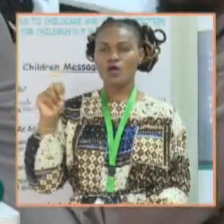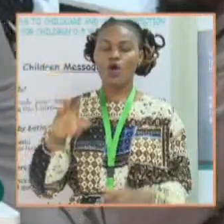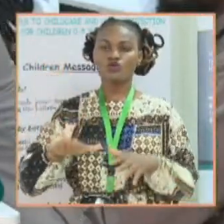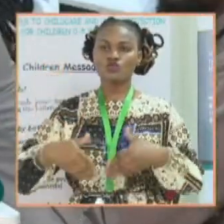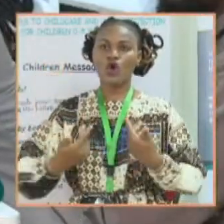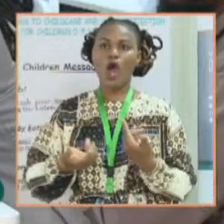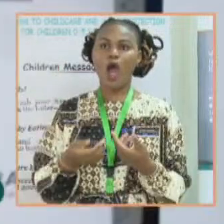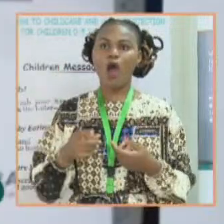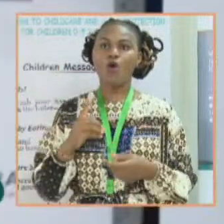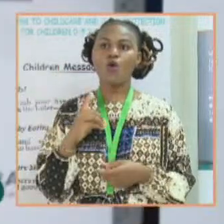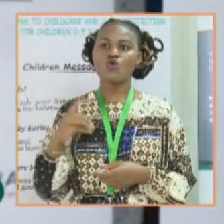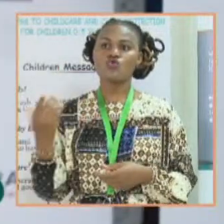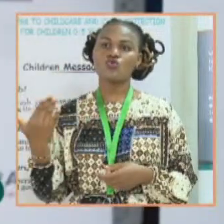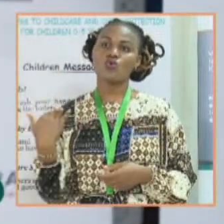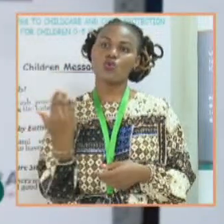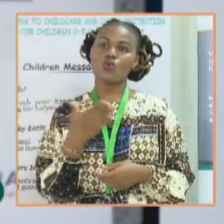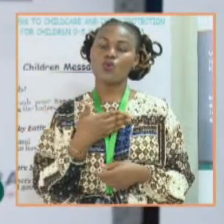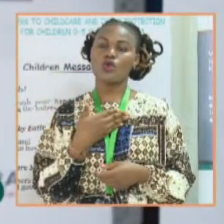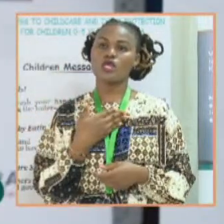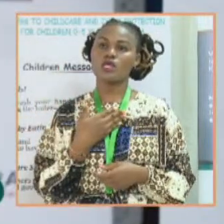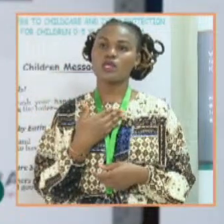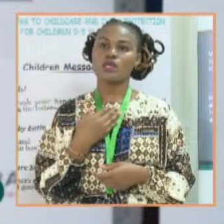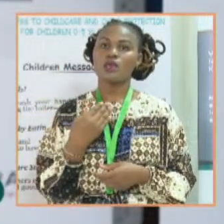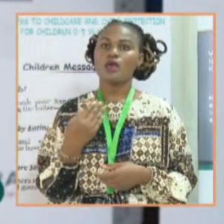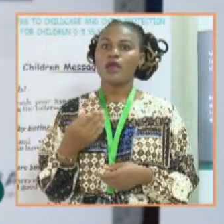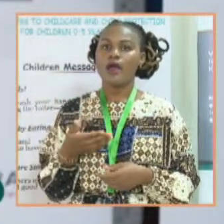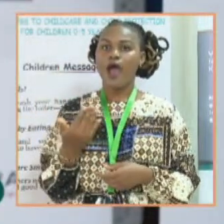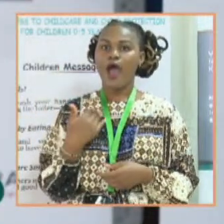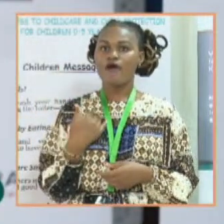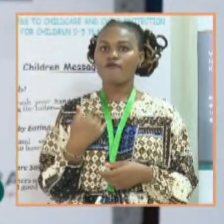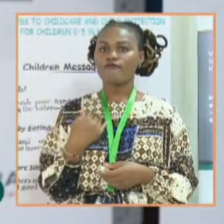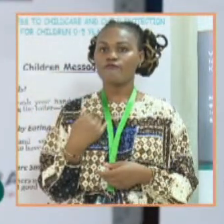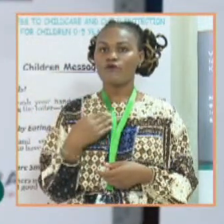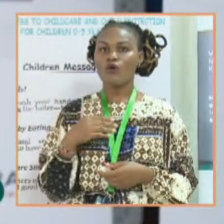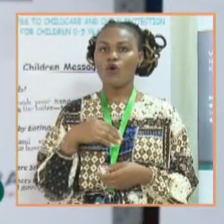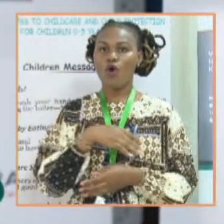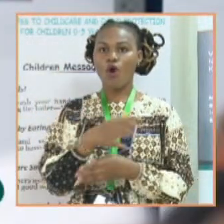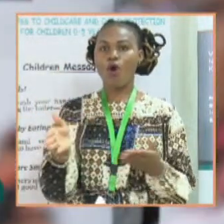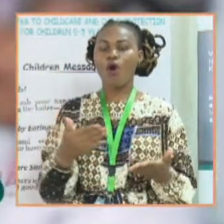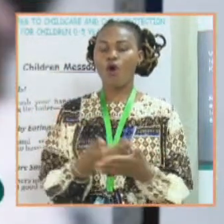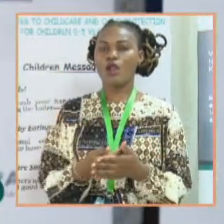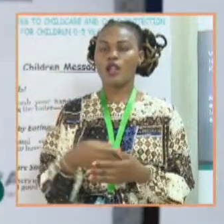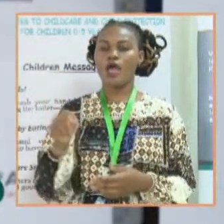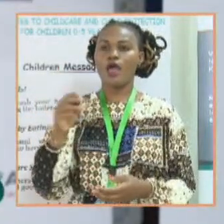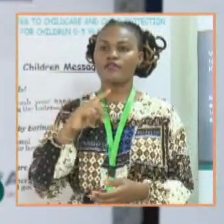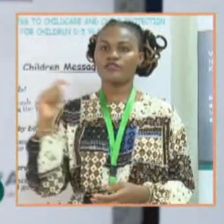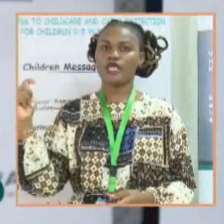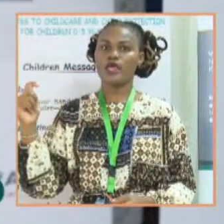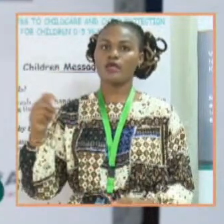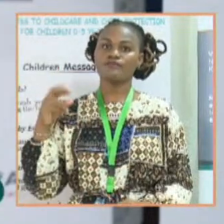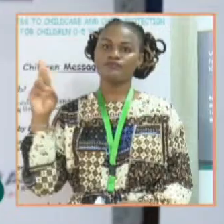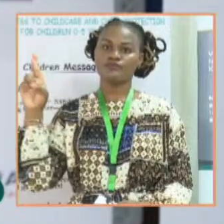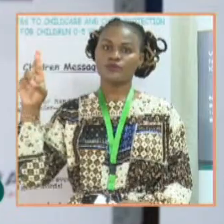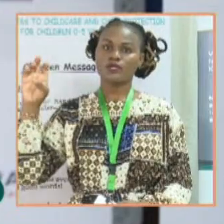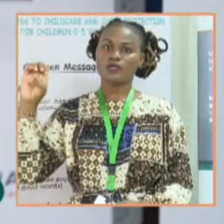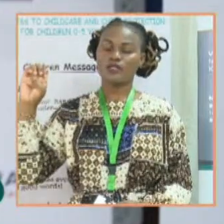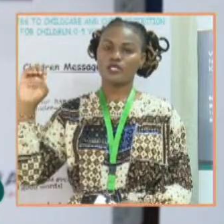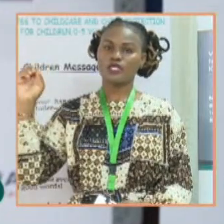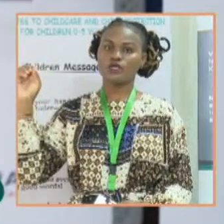of our questions and we'll put them together and then they can be answered back to you, Agnes, as I collect more questions. Please write them down. I'm going around collecting